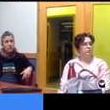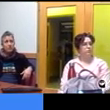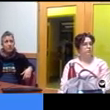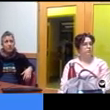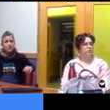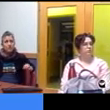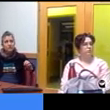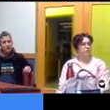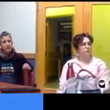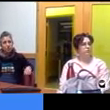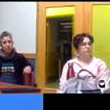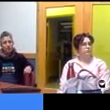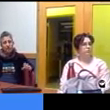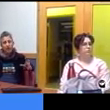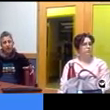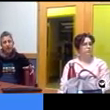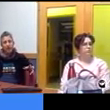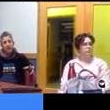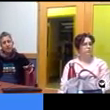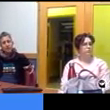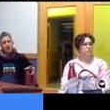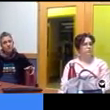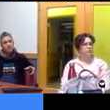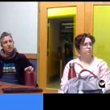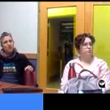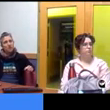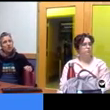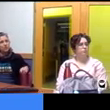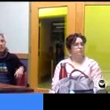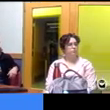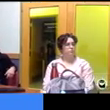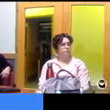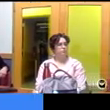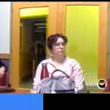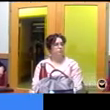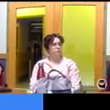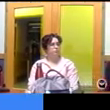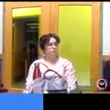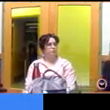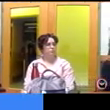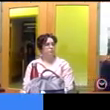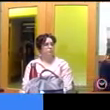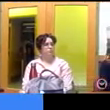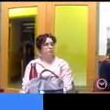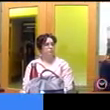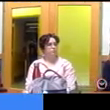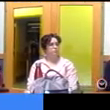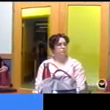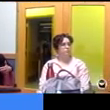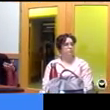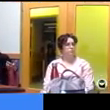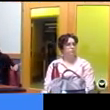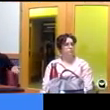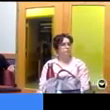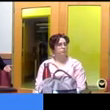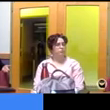And the procedure itself is very short. And I've highlighted these items because when talking to somebody, especially if they